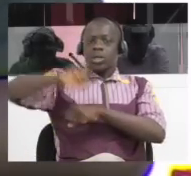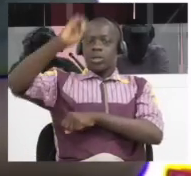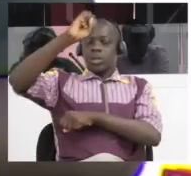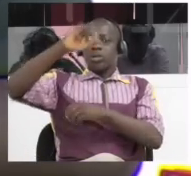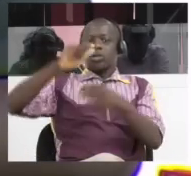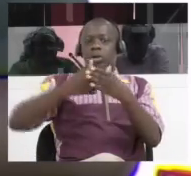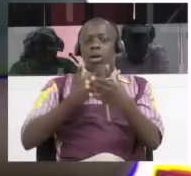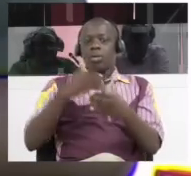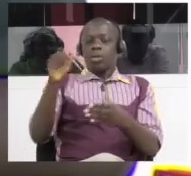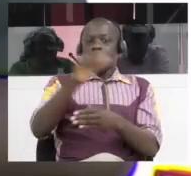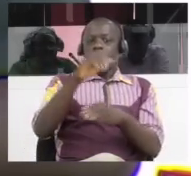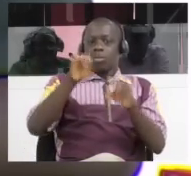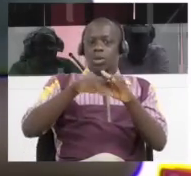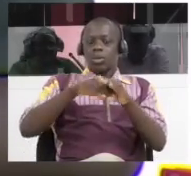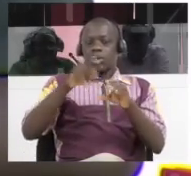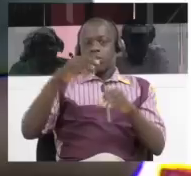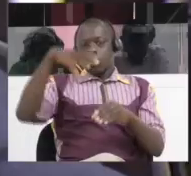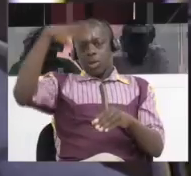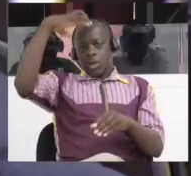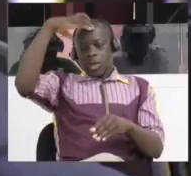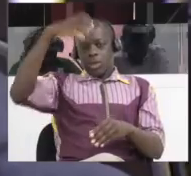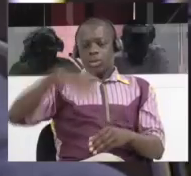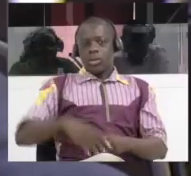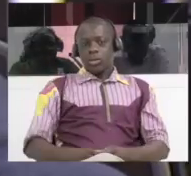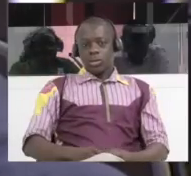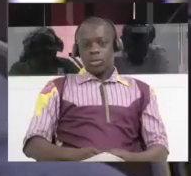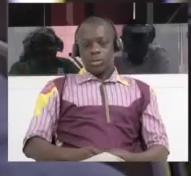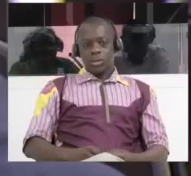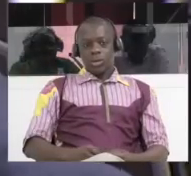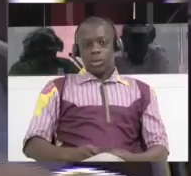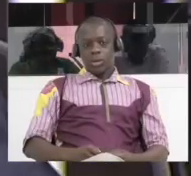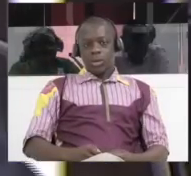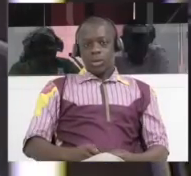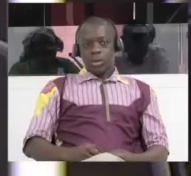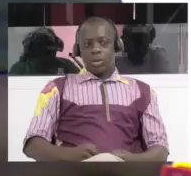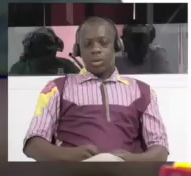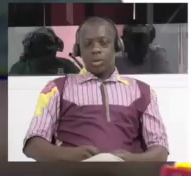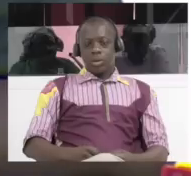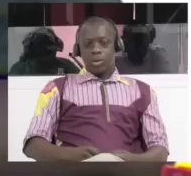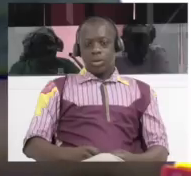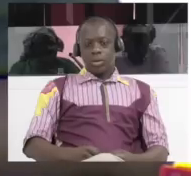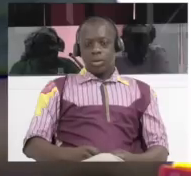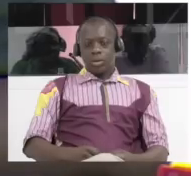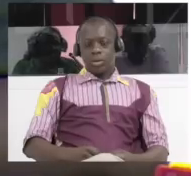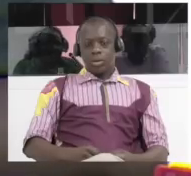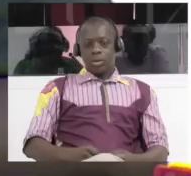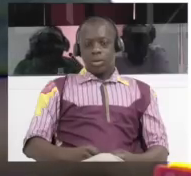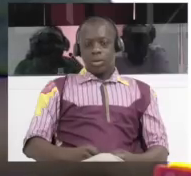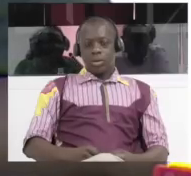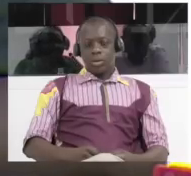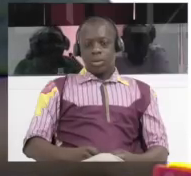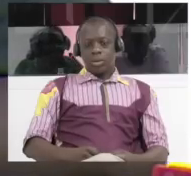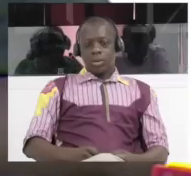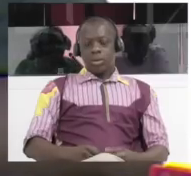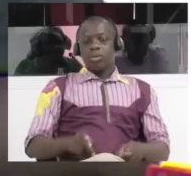Do I answer in English or I use Wolof? Please answer in English. Well, I think his question